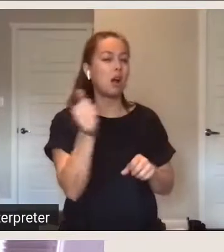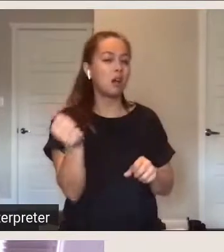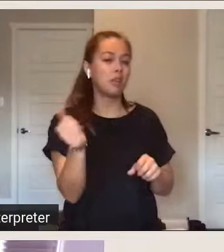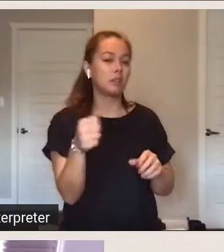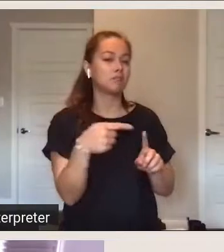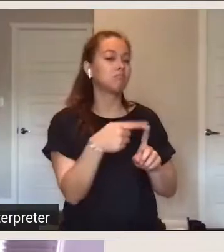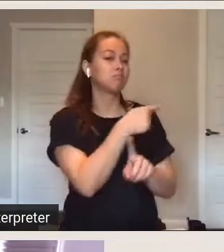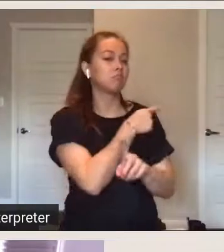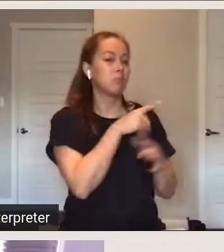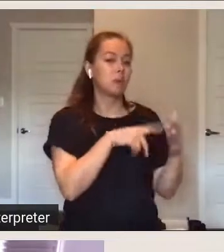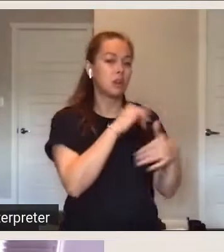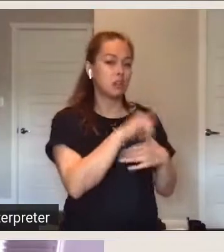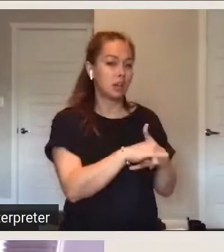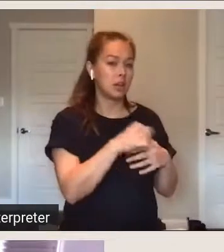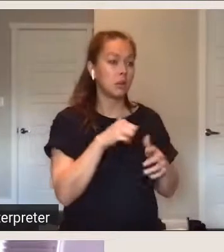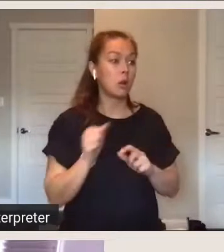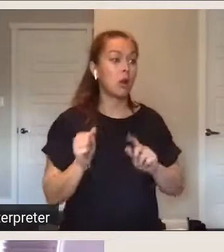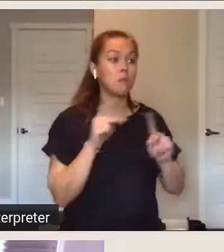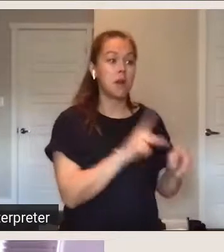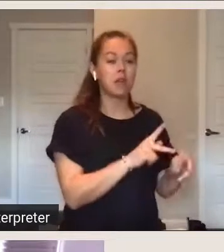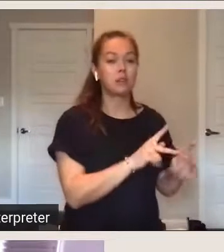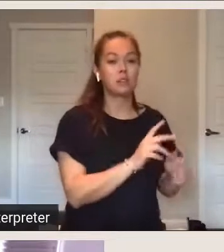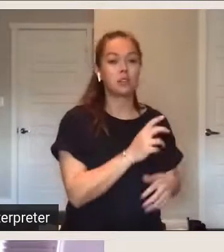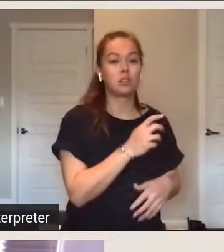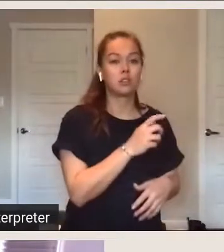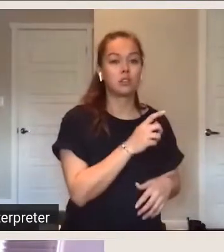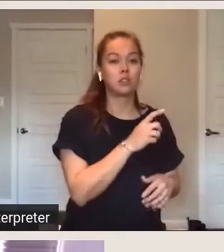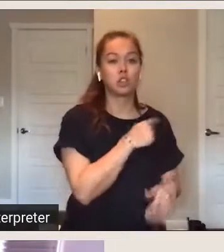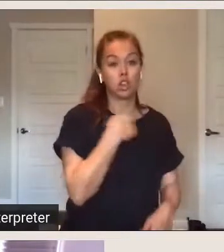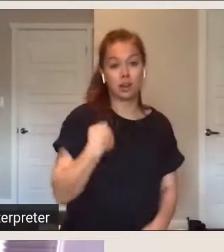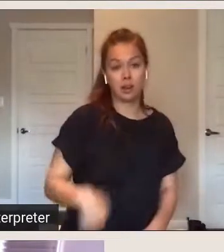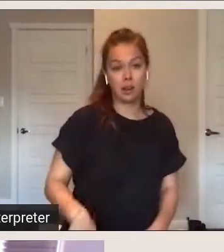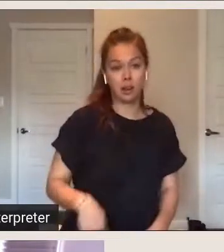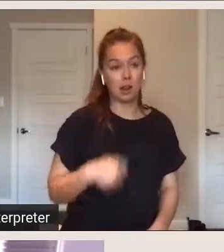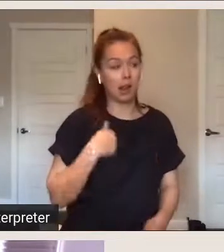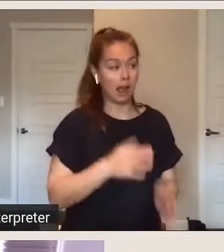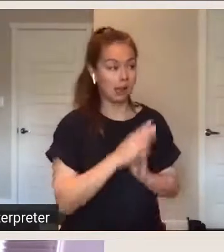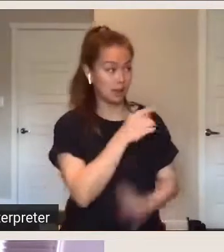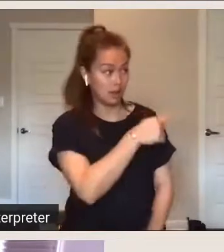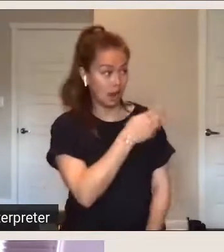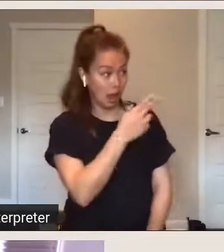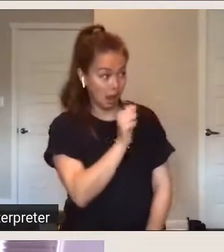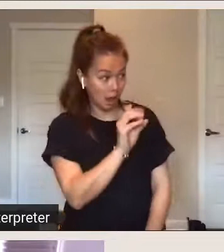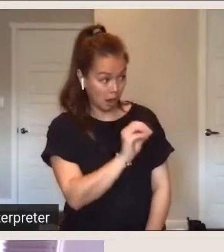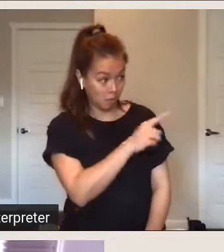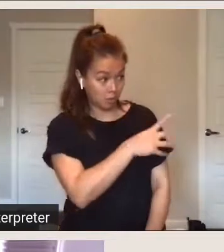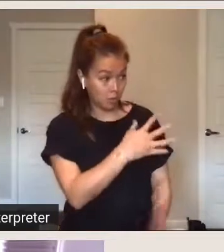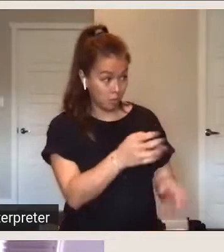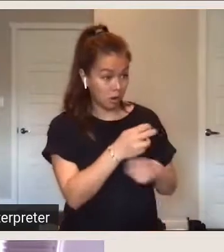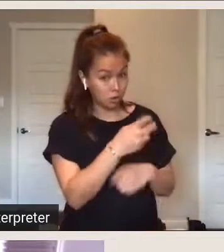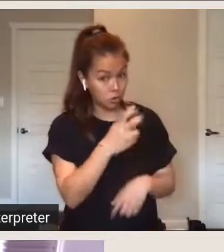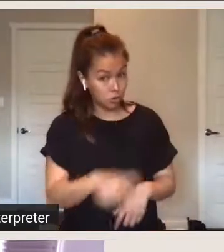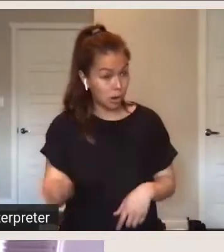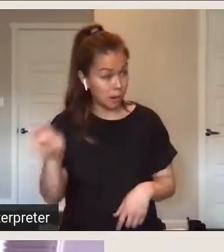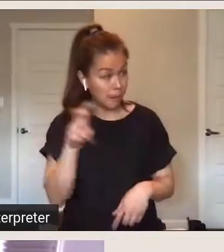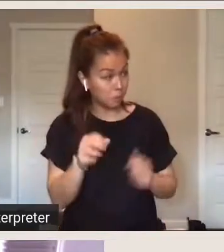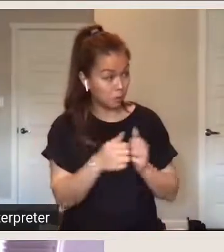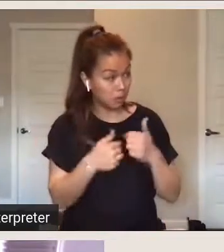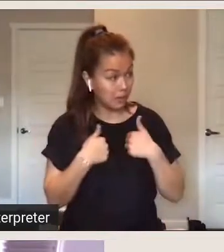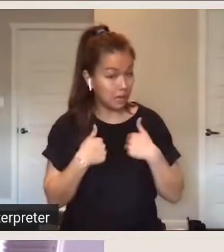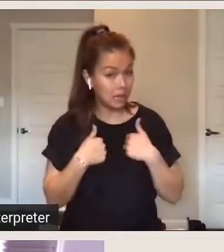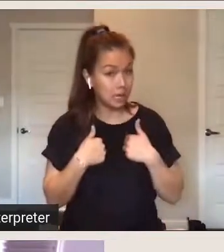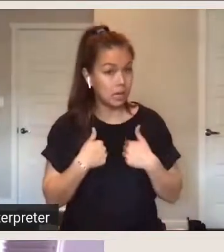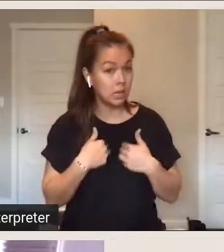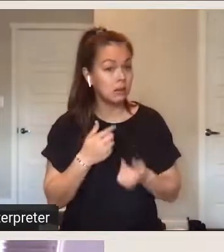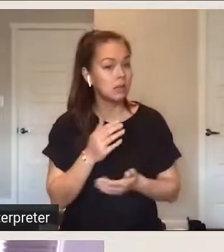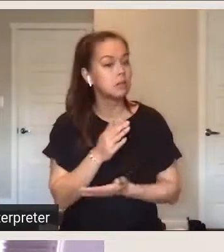said, Hal, do you want to take a trip with me? Do you want to sort of do a little bit side recording